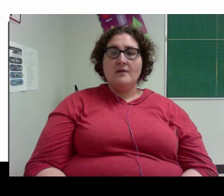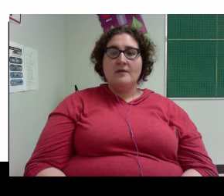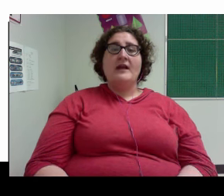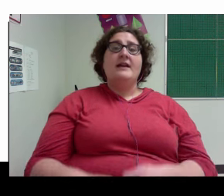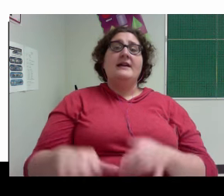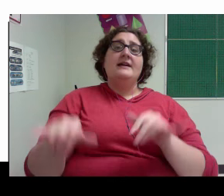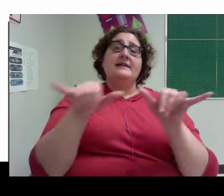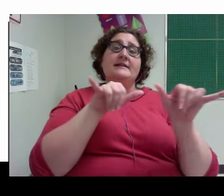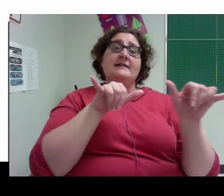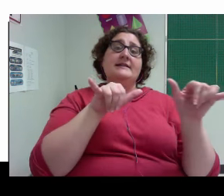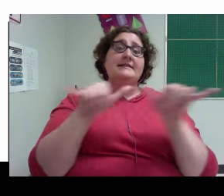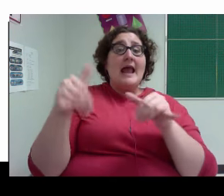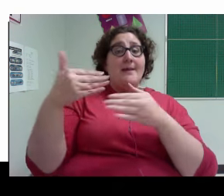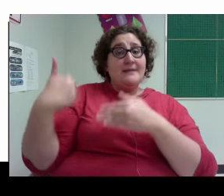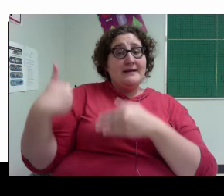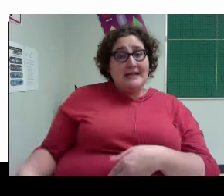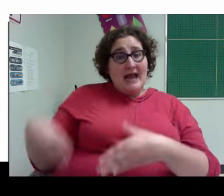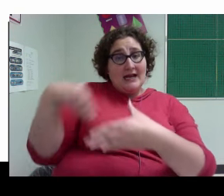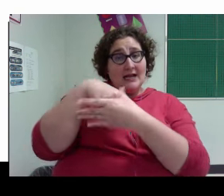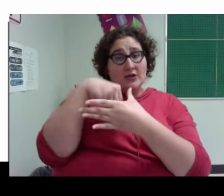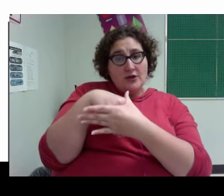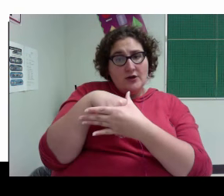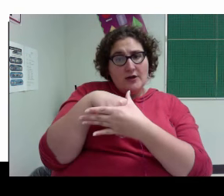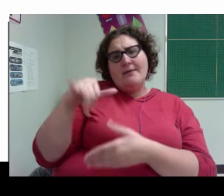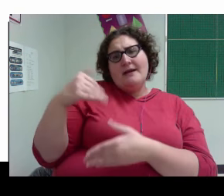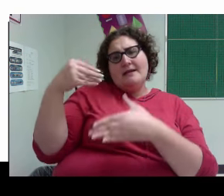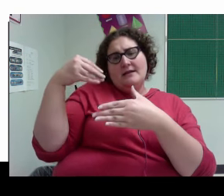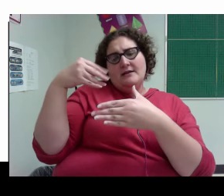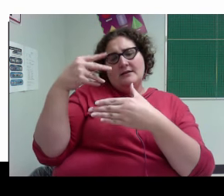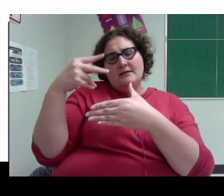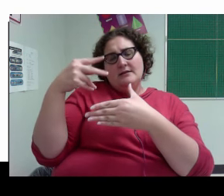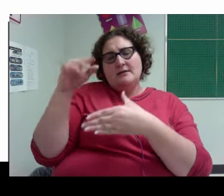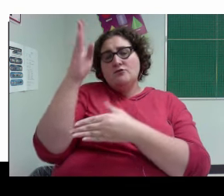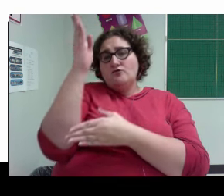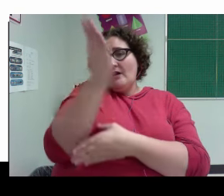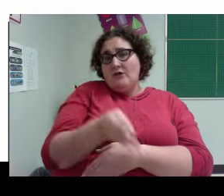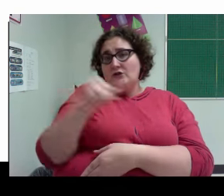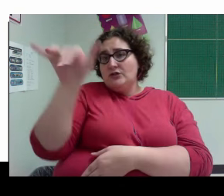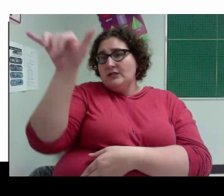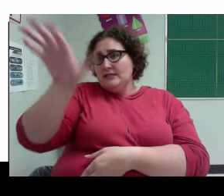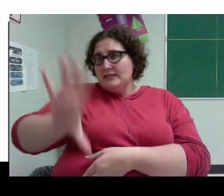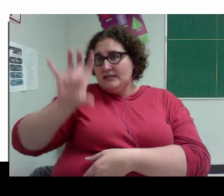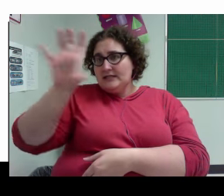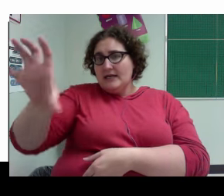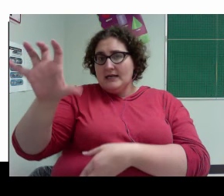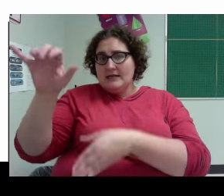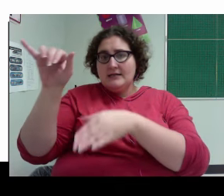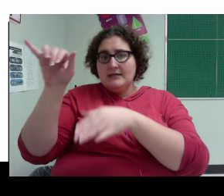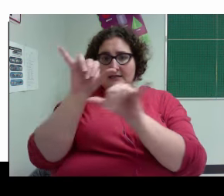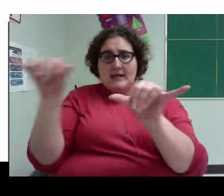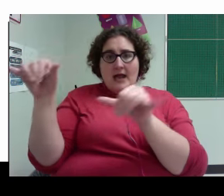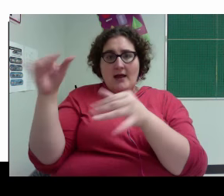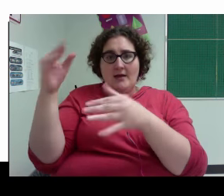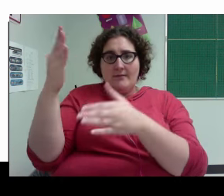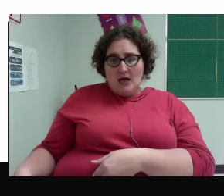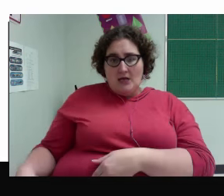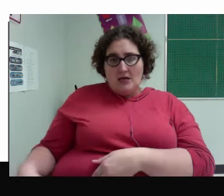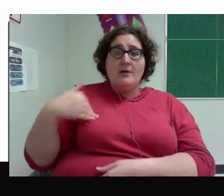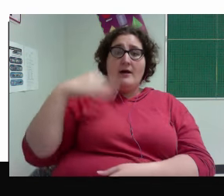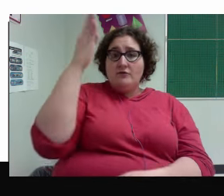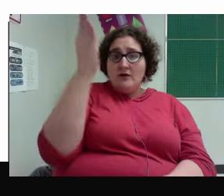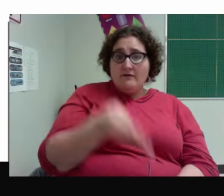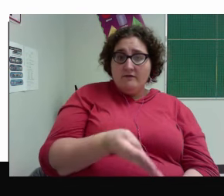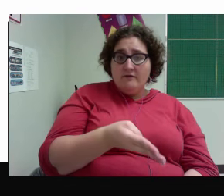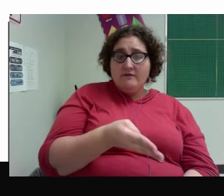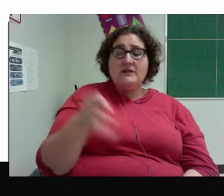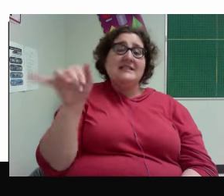Same side interior angles are interior angles that lie on the same side of the transversal. So again, we have our transversal,